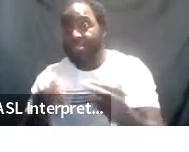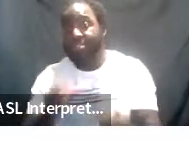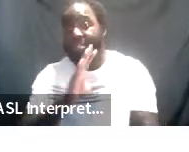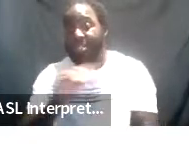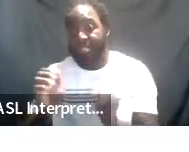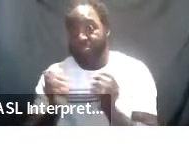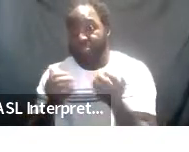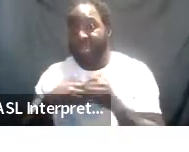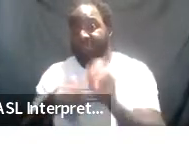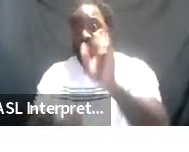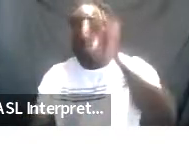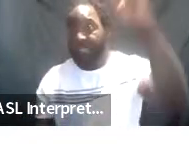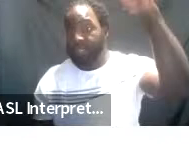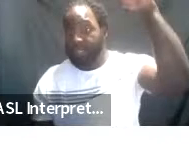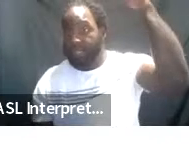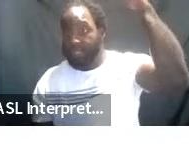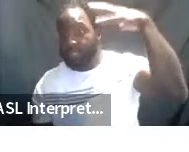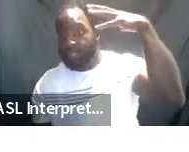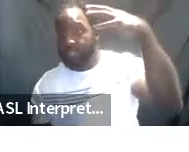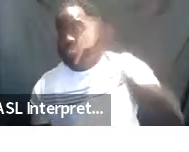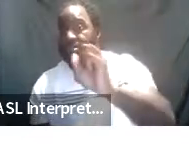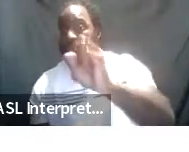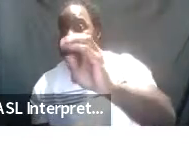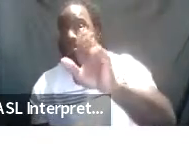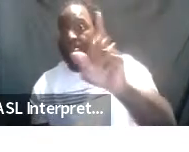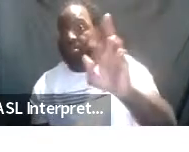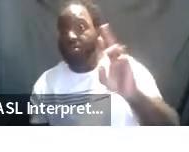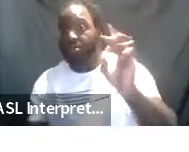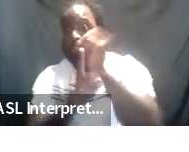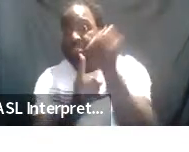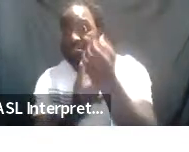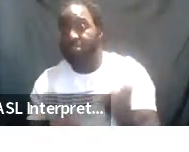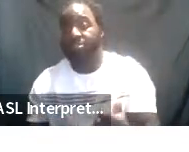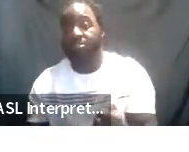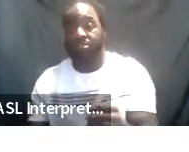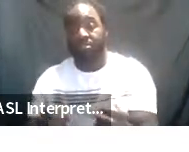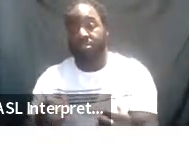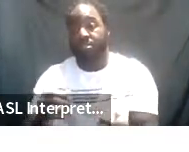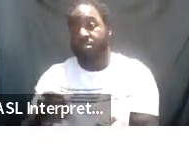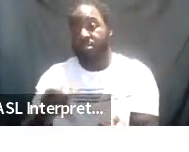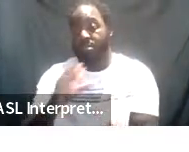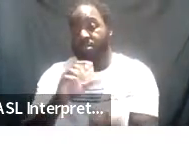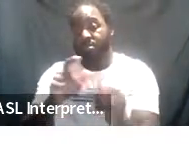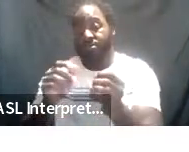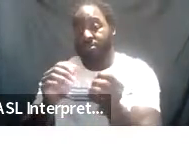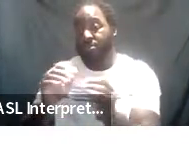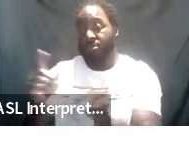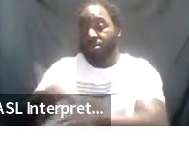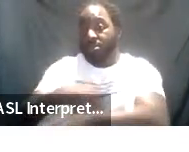situation with some of the ADLs or other things along those lines?